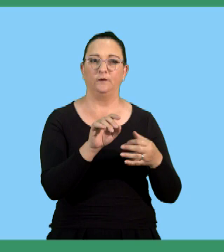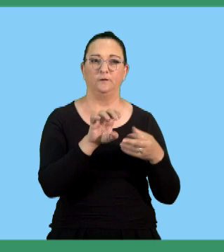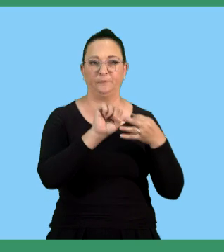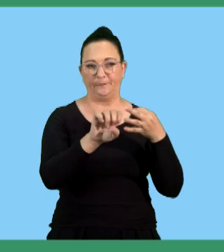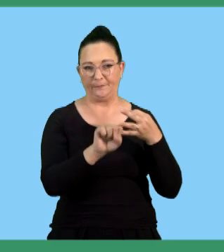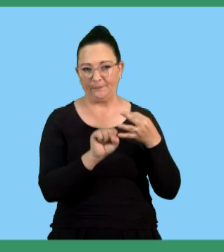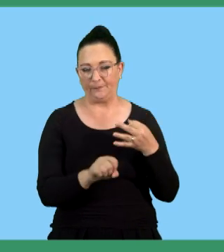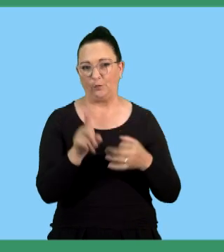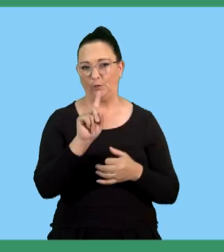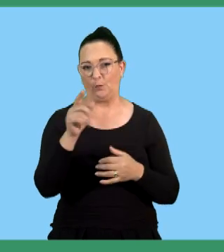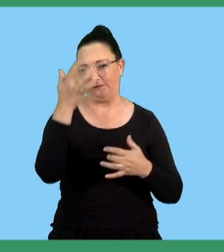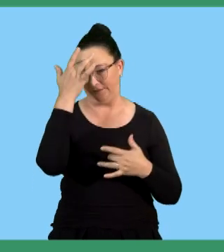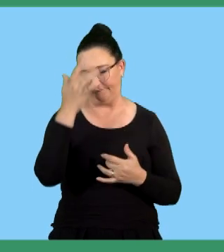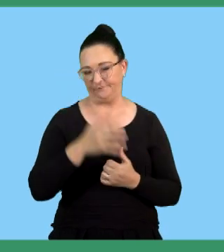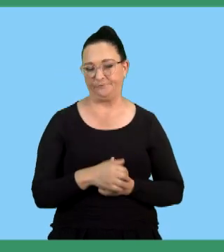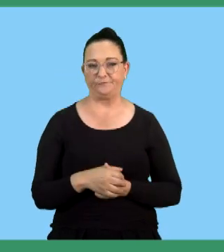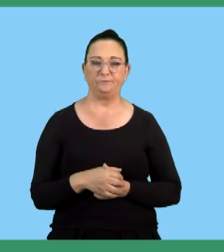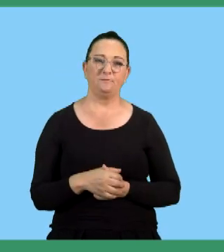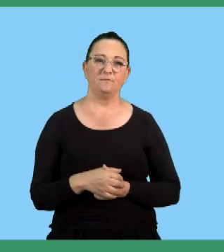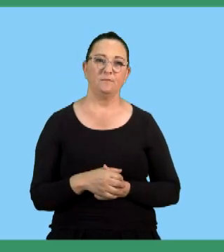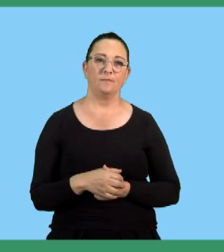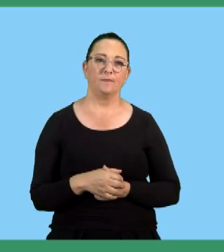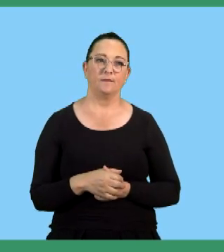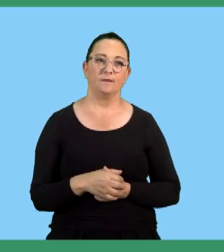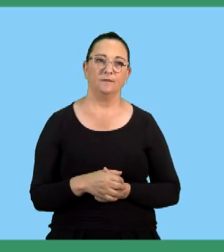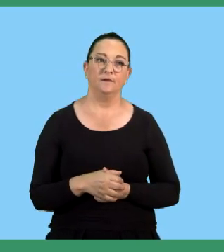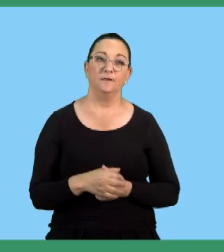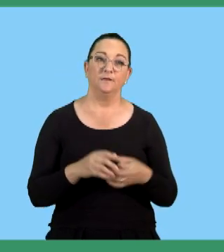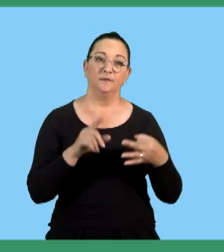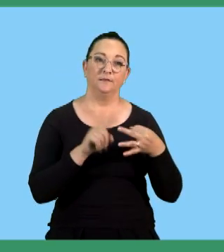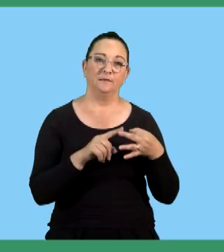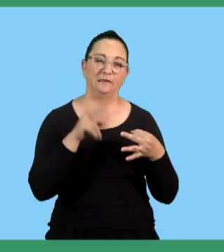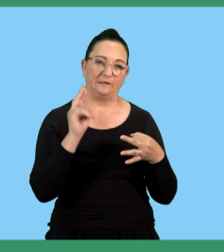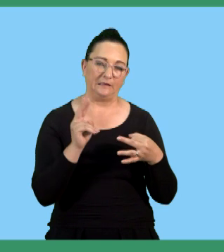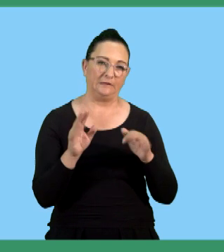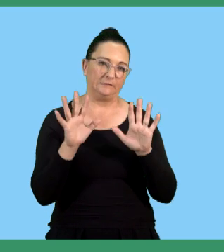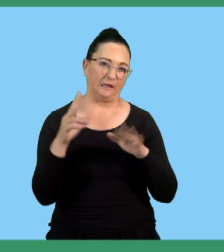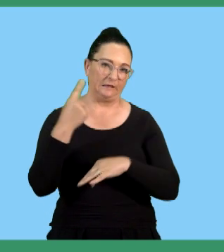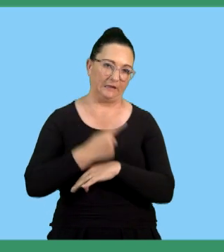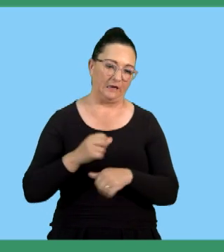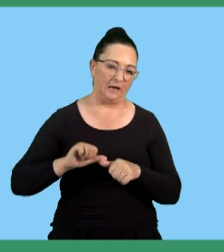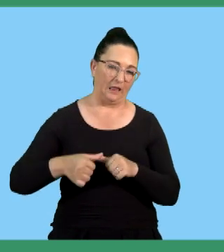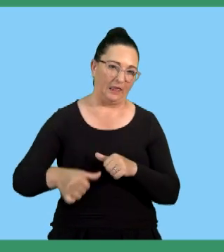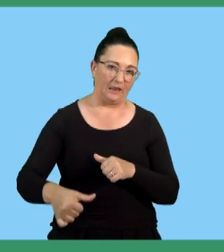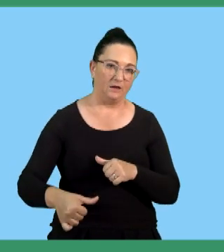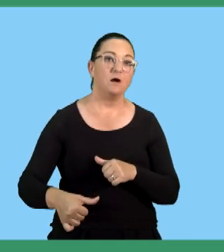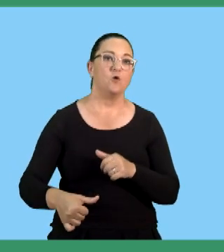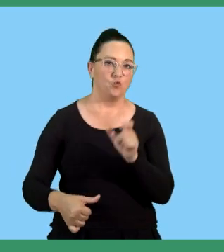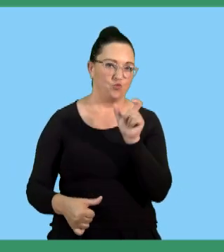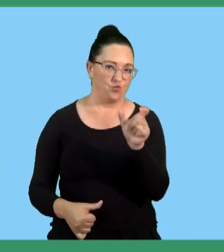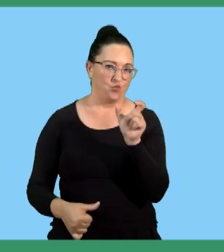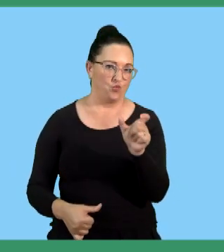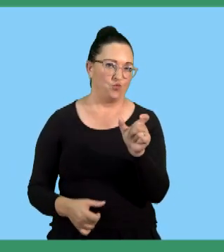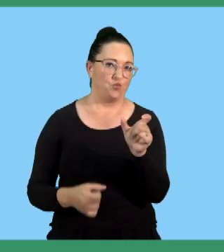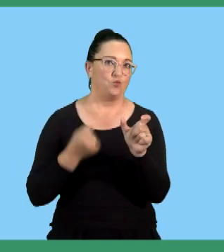that they're talking about. Right, let's read again. An employee is entitled to 10 consecutive days, so that is your keyword